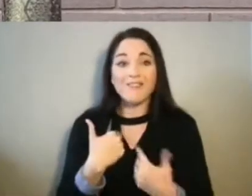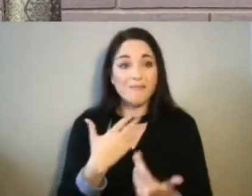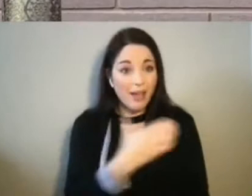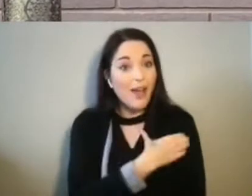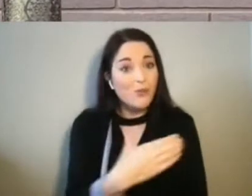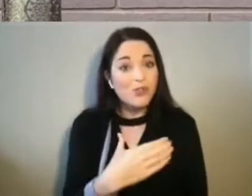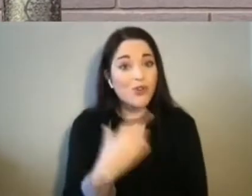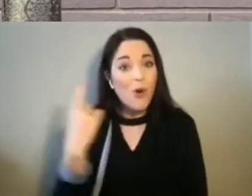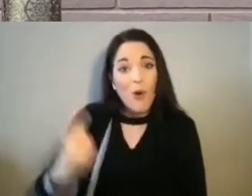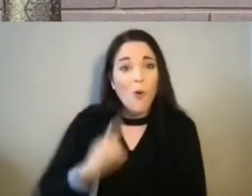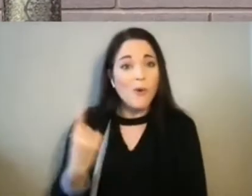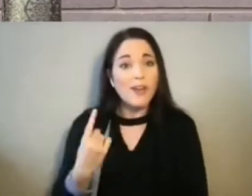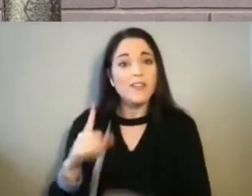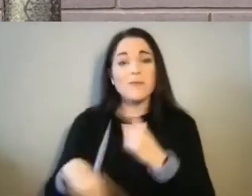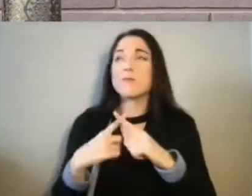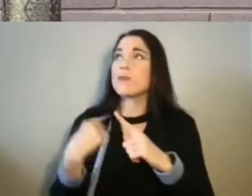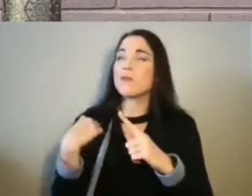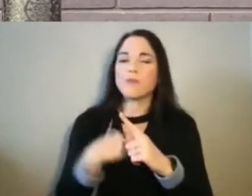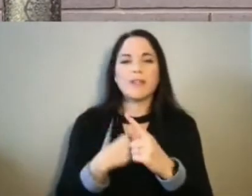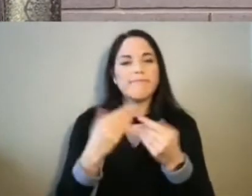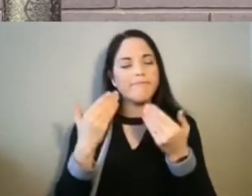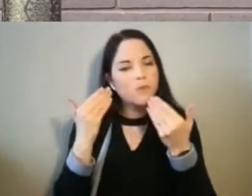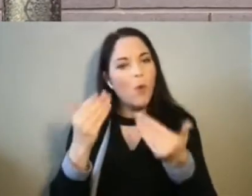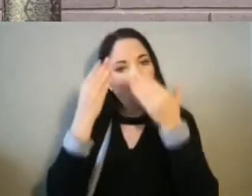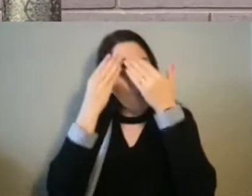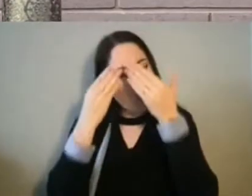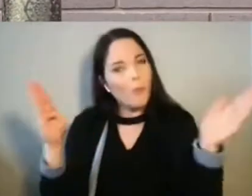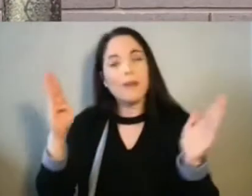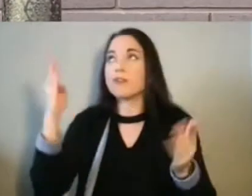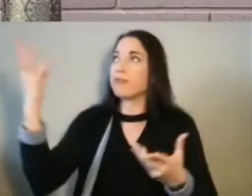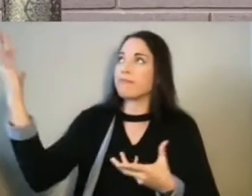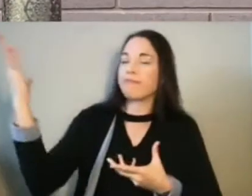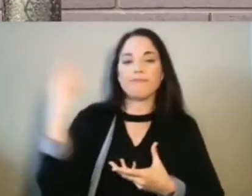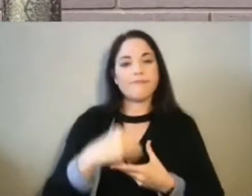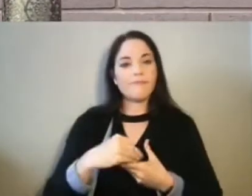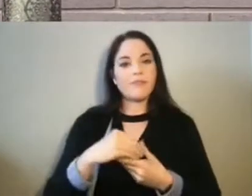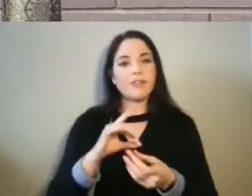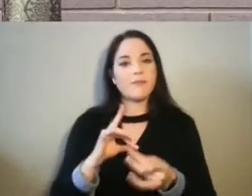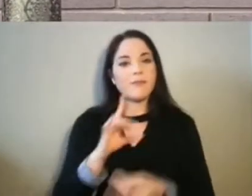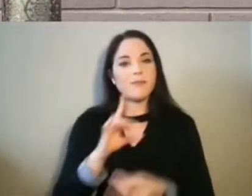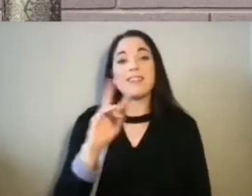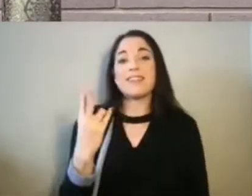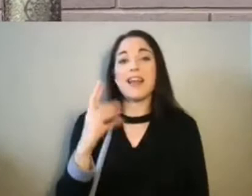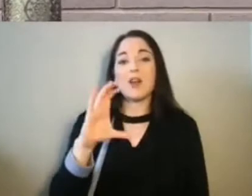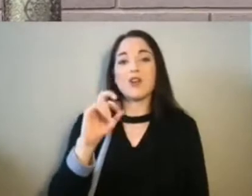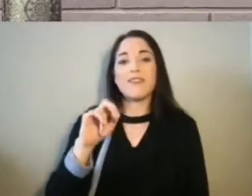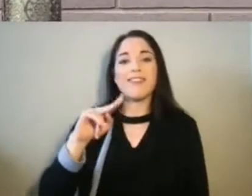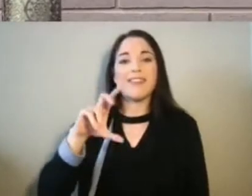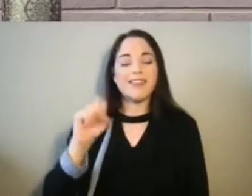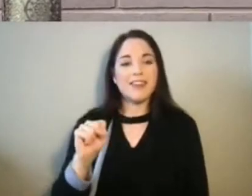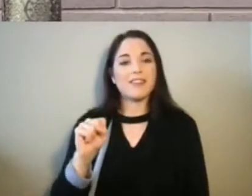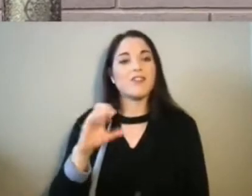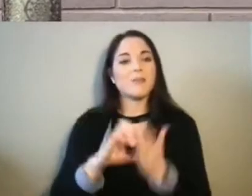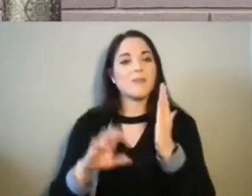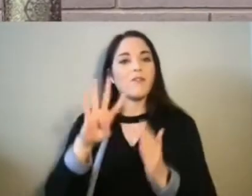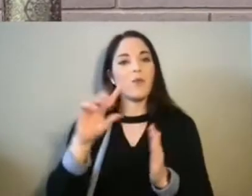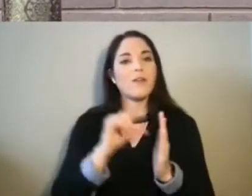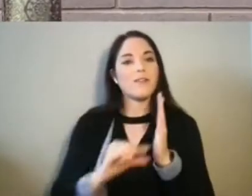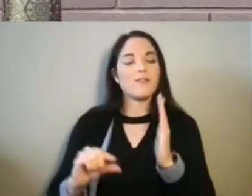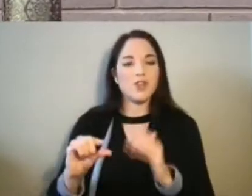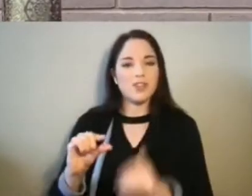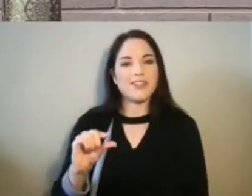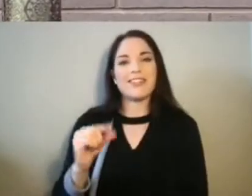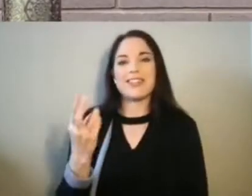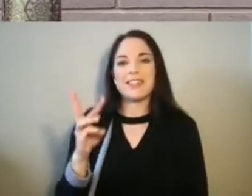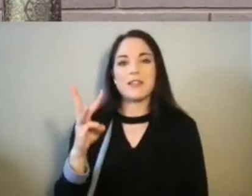day. It may seem like everything around us is falling down. It may seem that trouble is everywhere. We